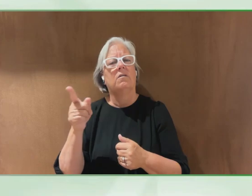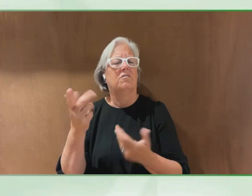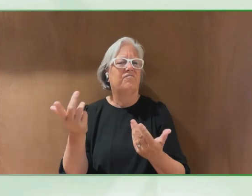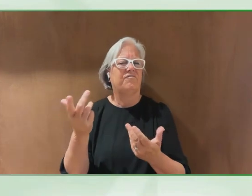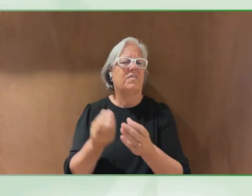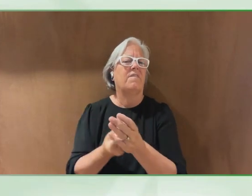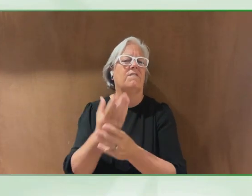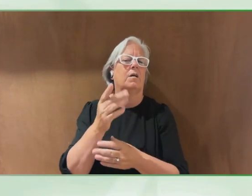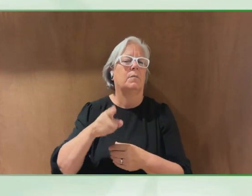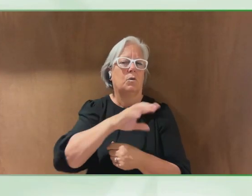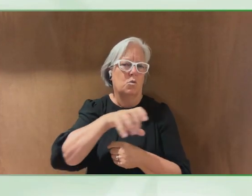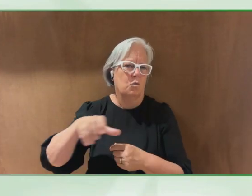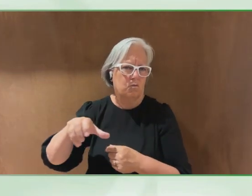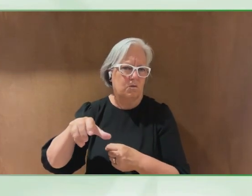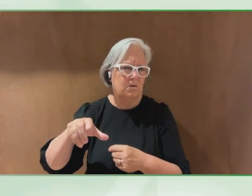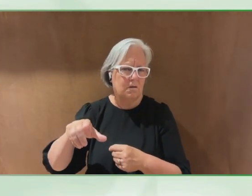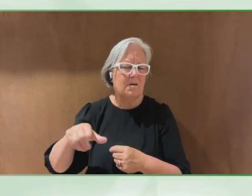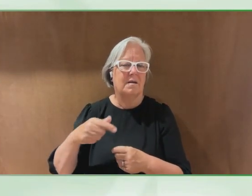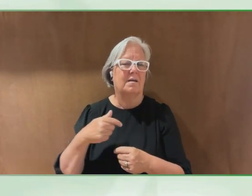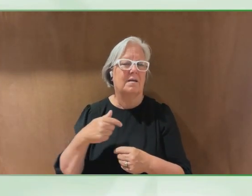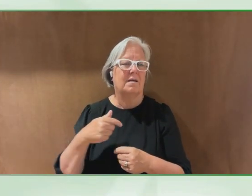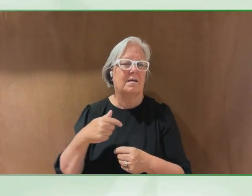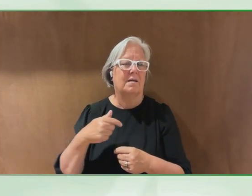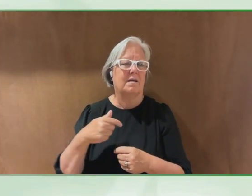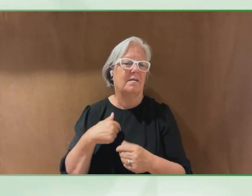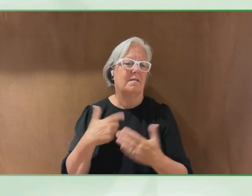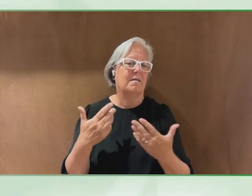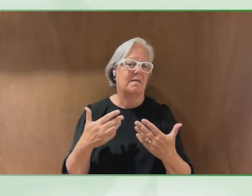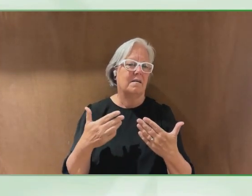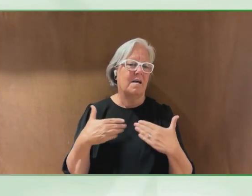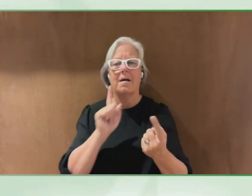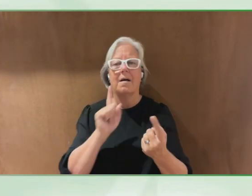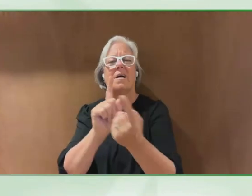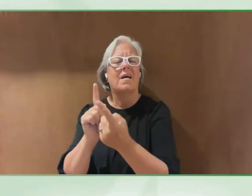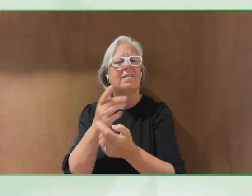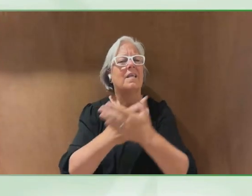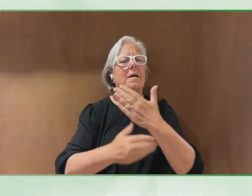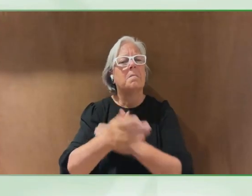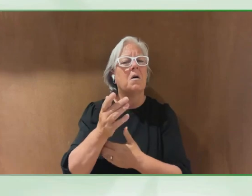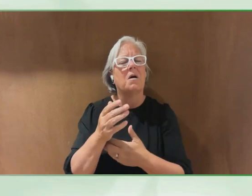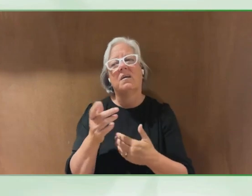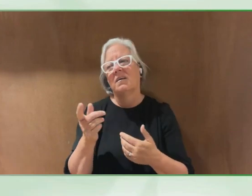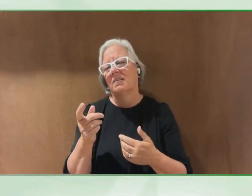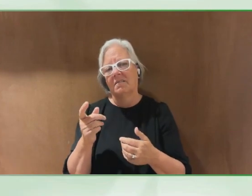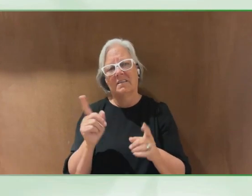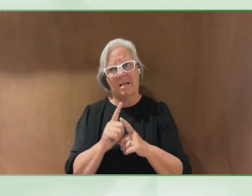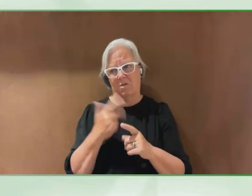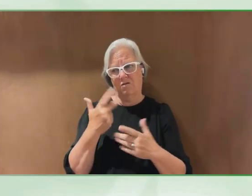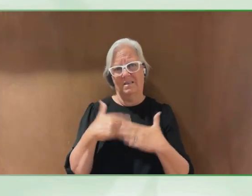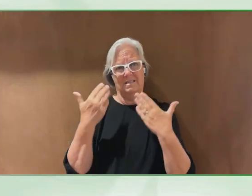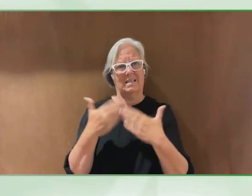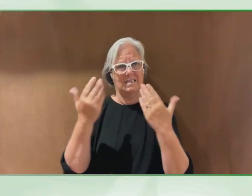glad to have met disabled friends from different parts of the world in these 3 days. Through communicating